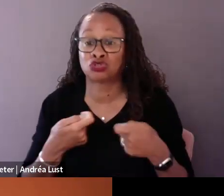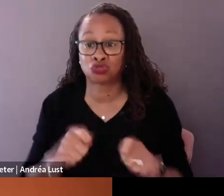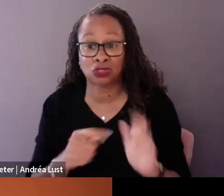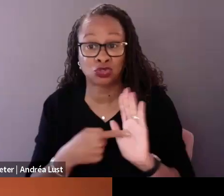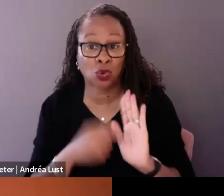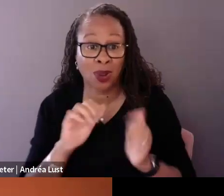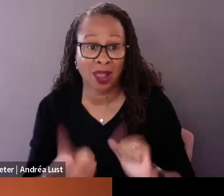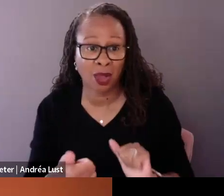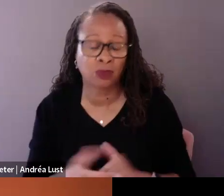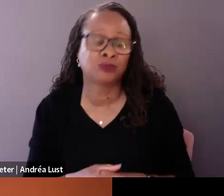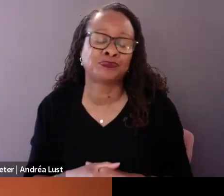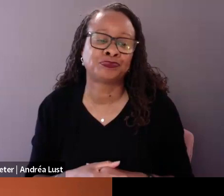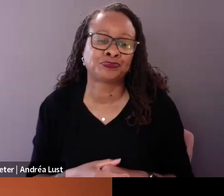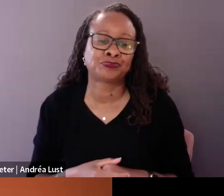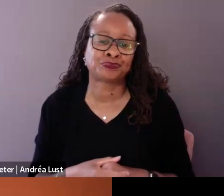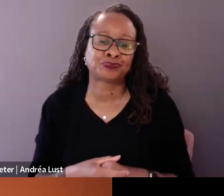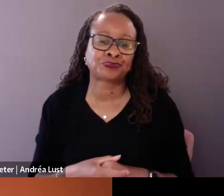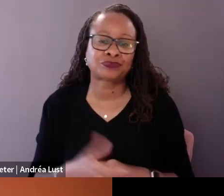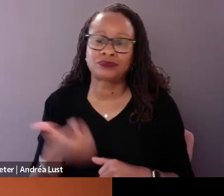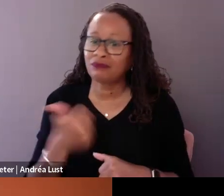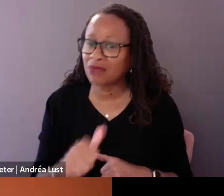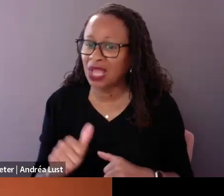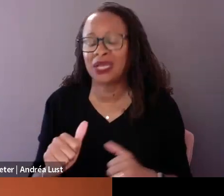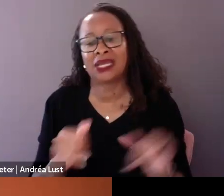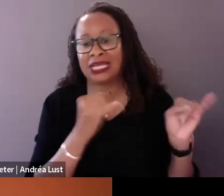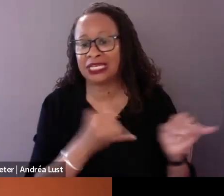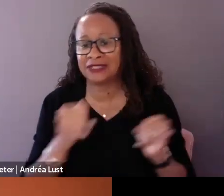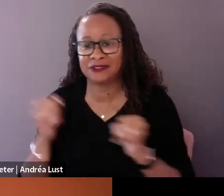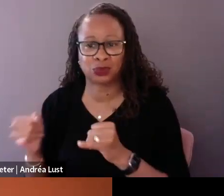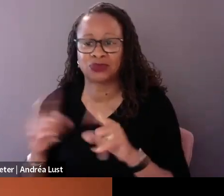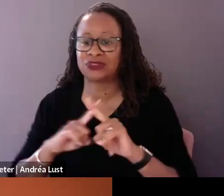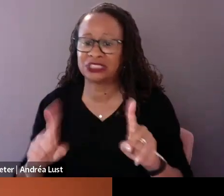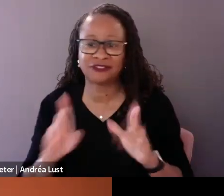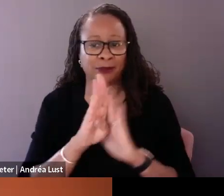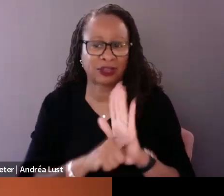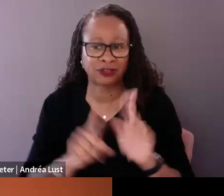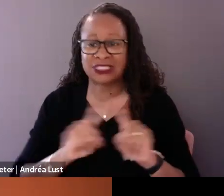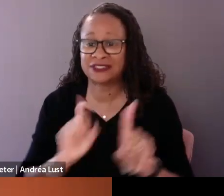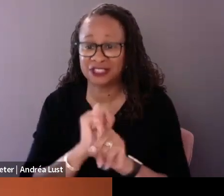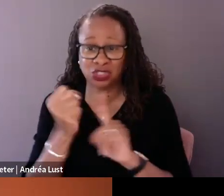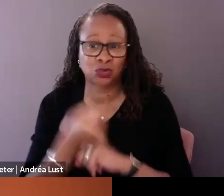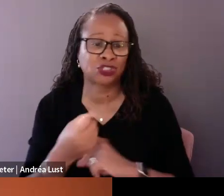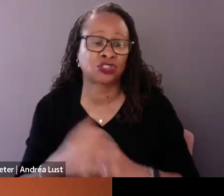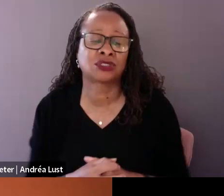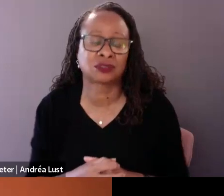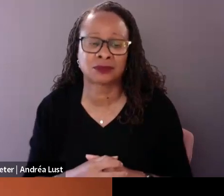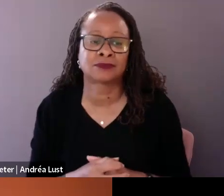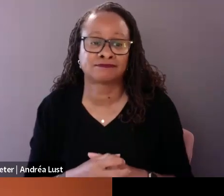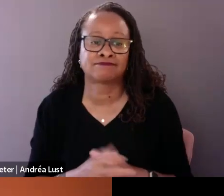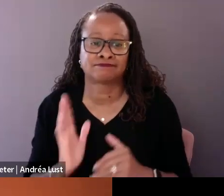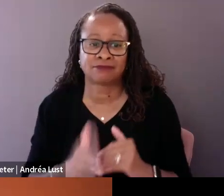how any number of individuals from very different backgrounds and very different circumstances, you know, ended